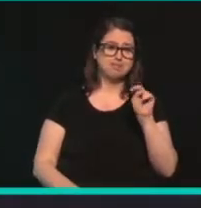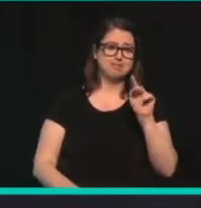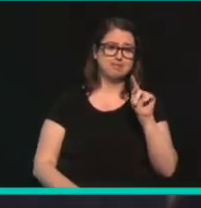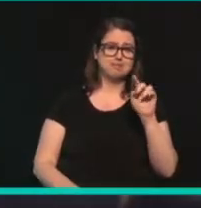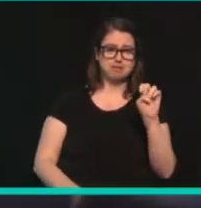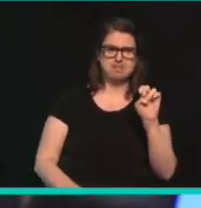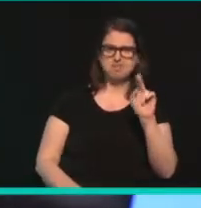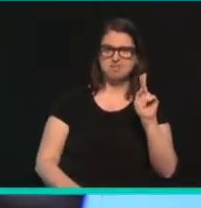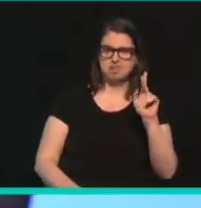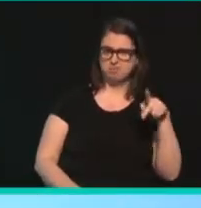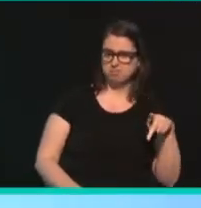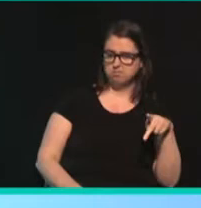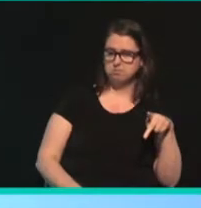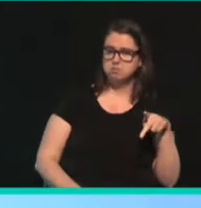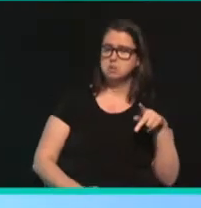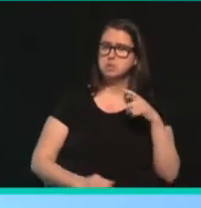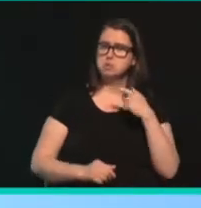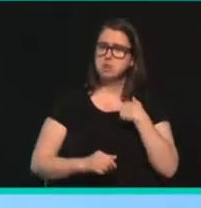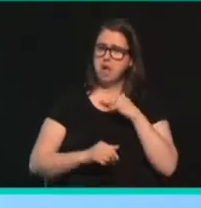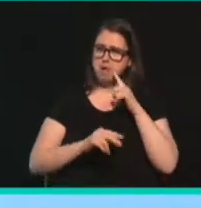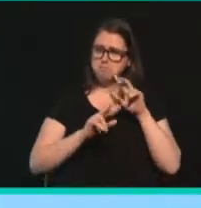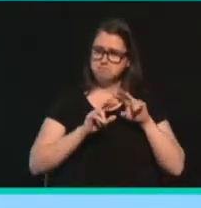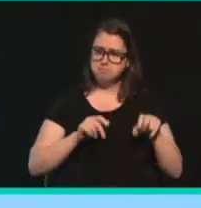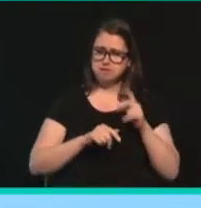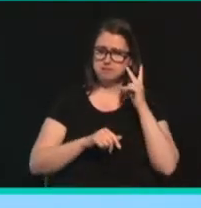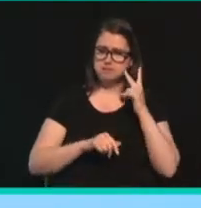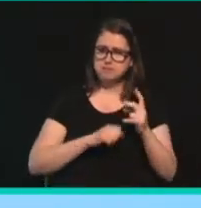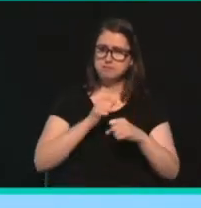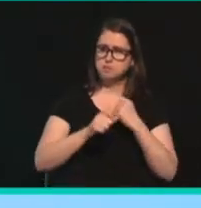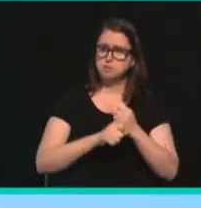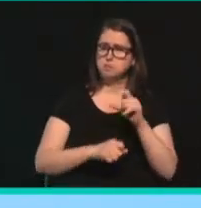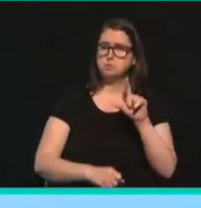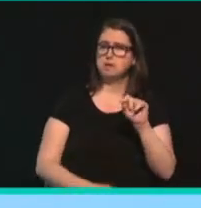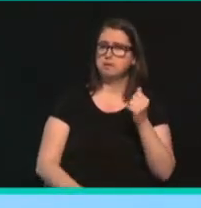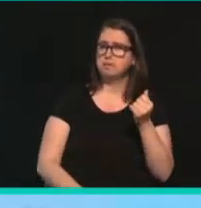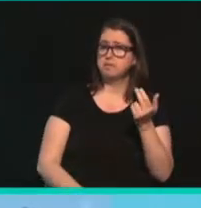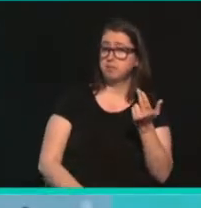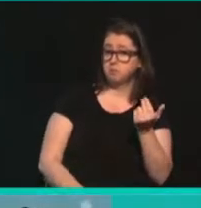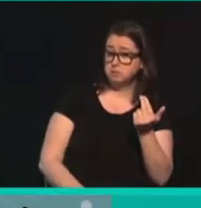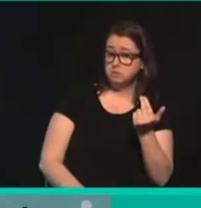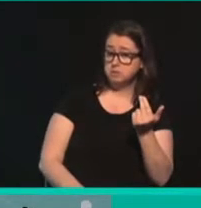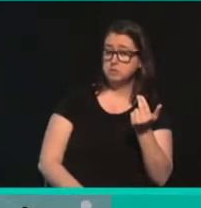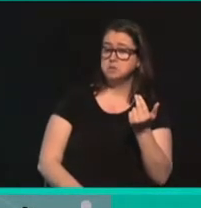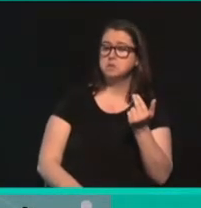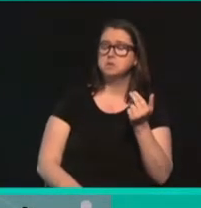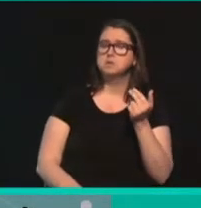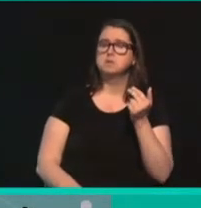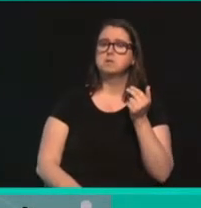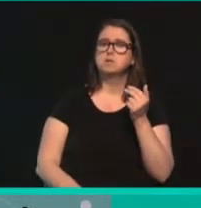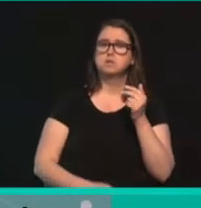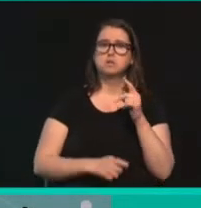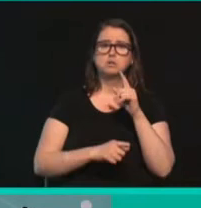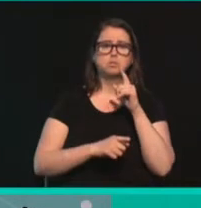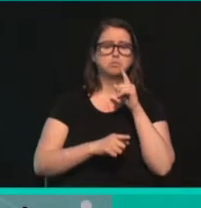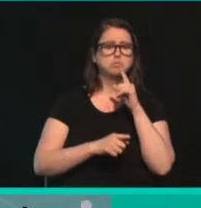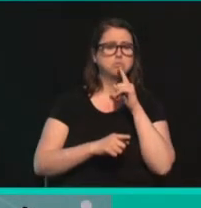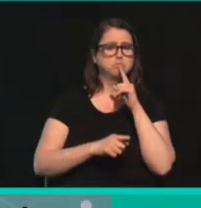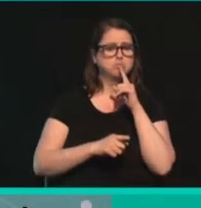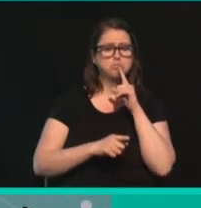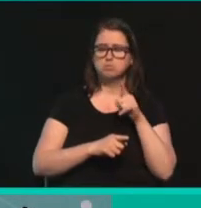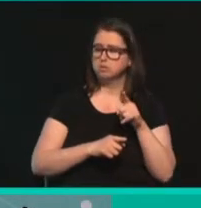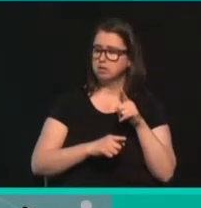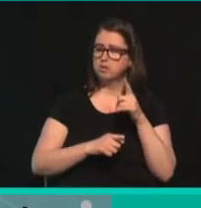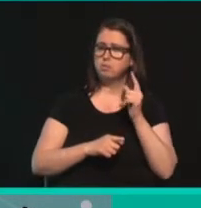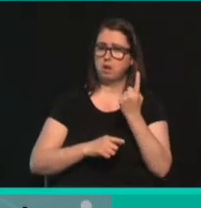this area, I saw that way back in 2013, the Kingsley and Company was actually put a